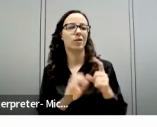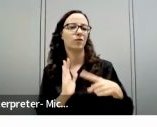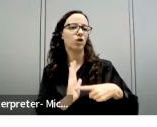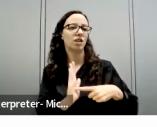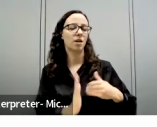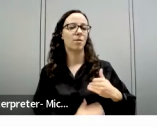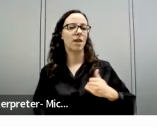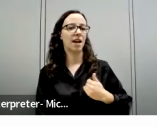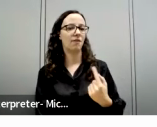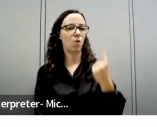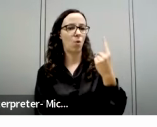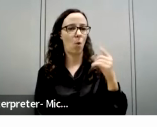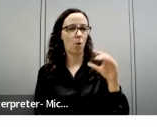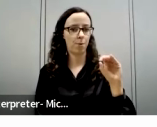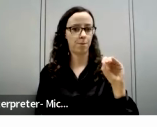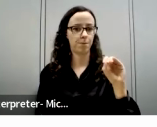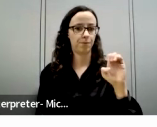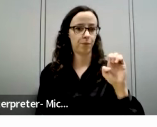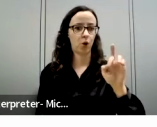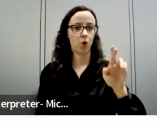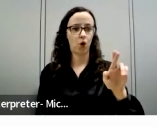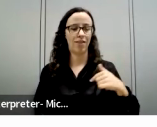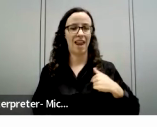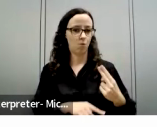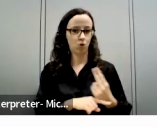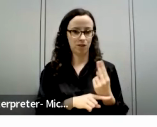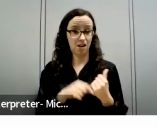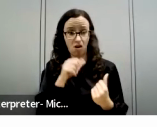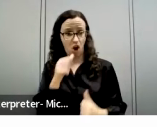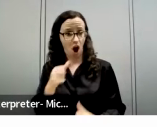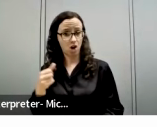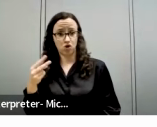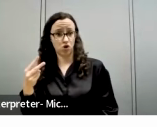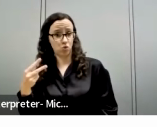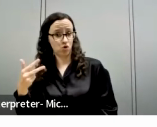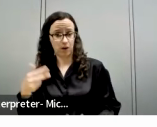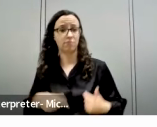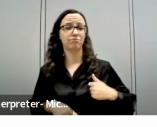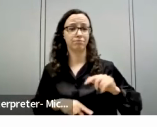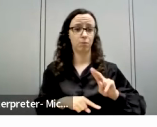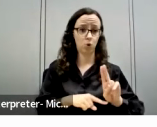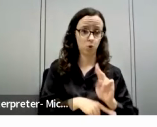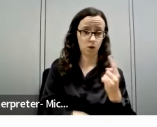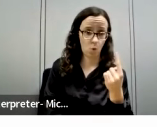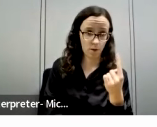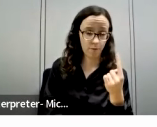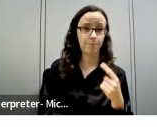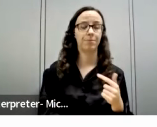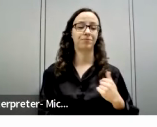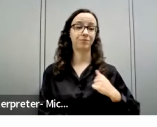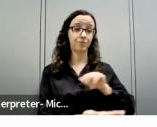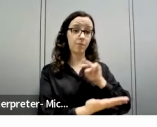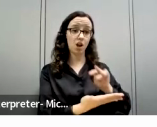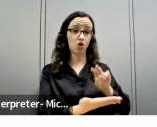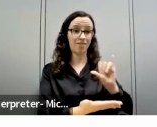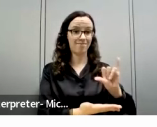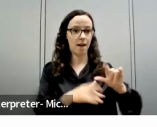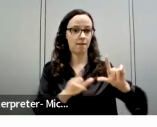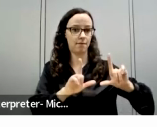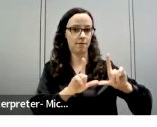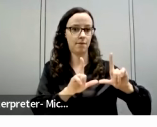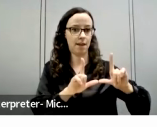one OER that I'm using instead of 2 or 3, there's just this one OER that I'm using. I look at what the original license was for